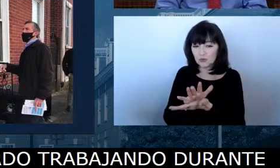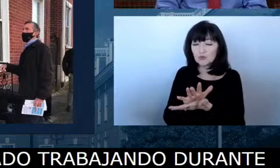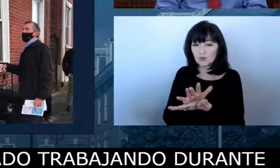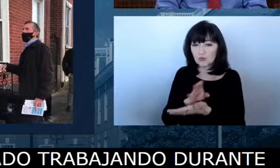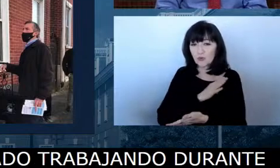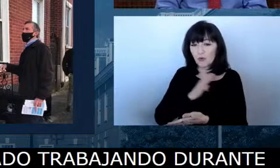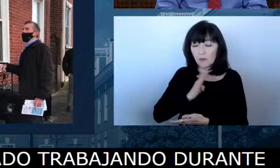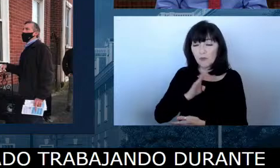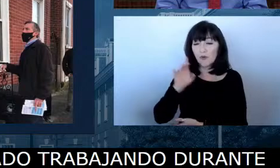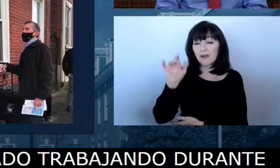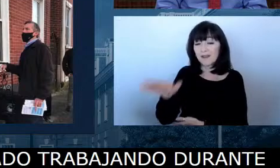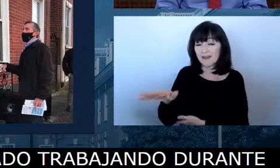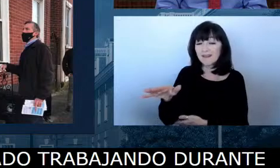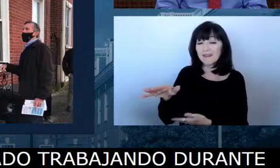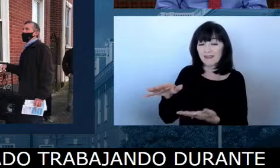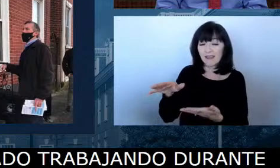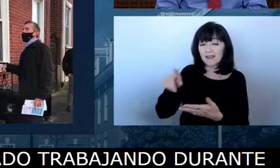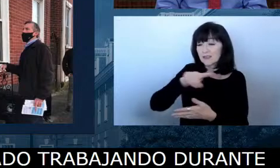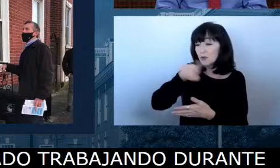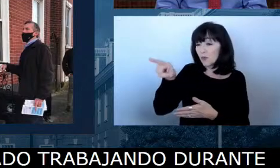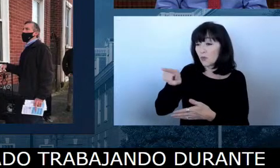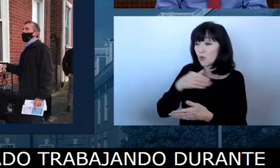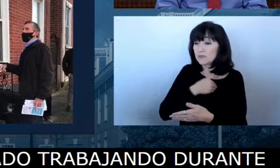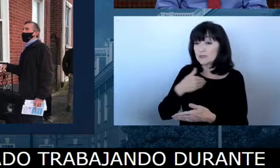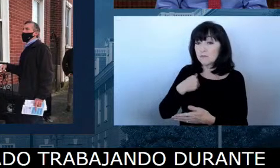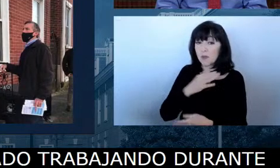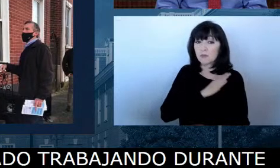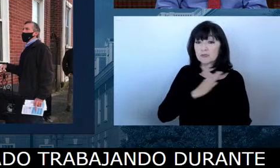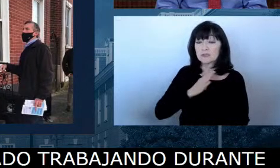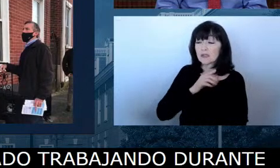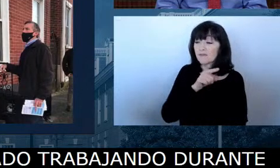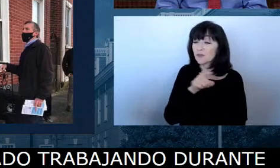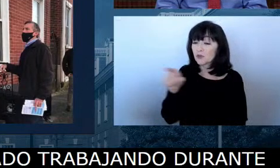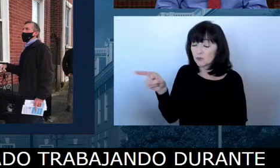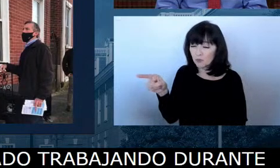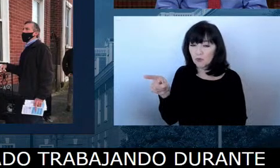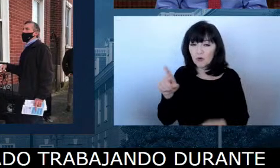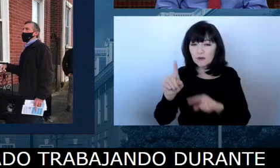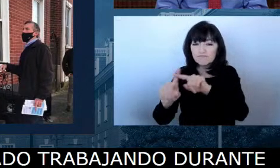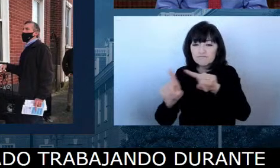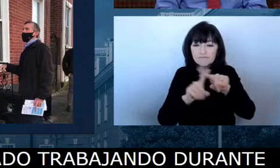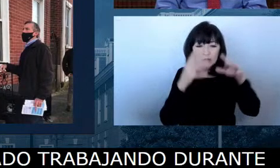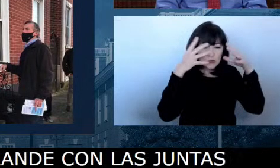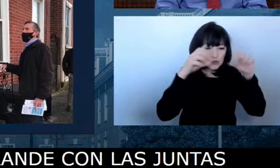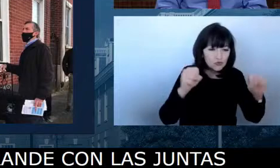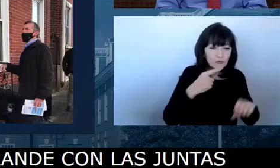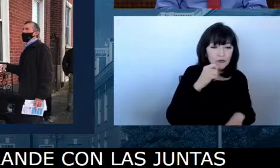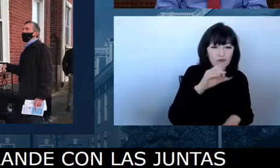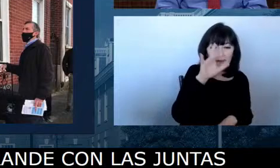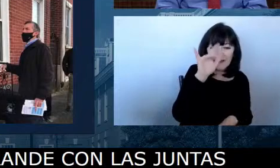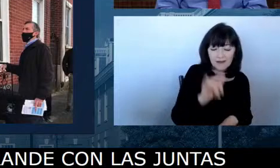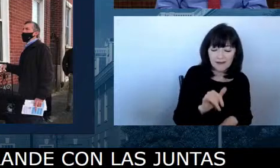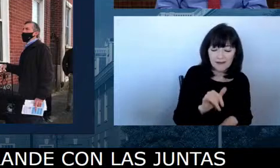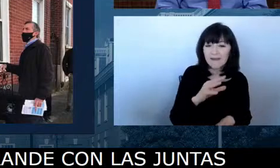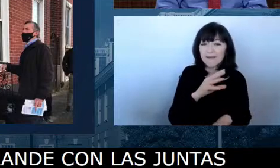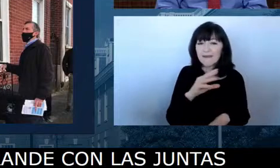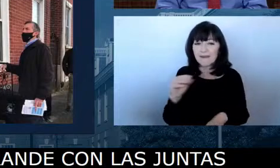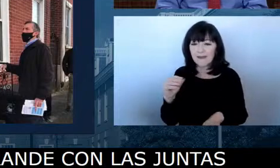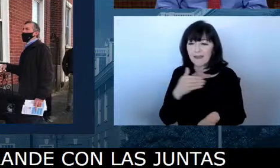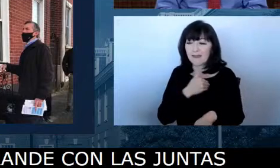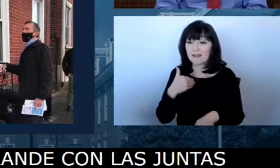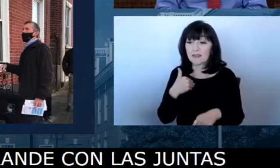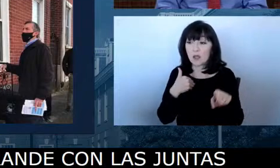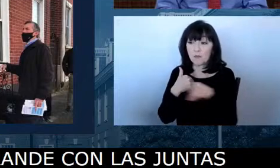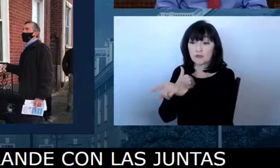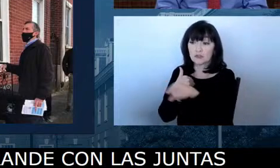Brandywine, John Scrobot and members of the board, Darrell Green, superintendent over at Red Clay, Kathy Thompson, and the members of the